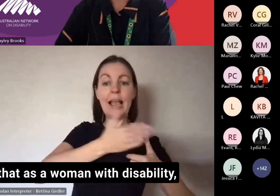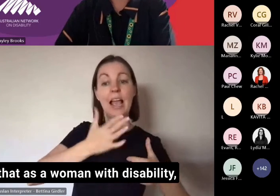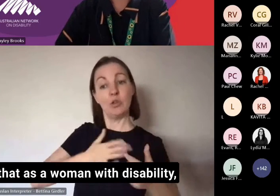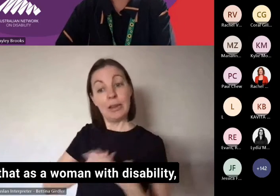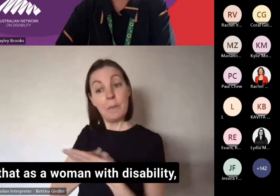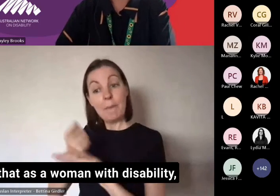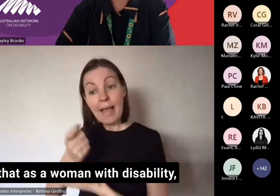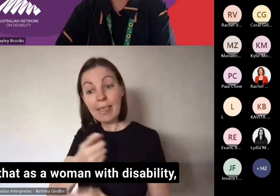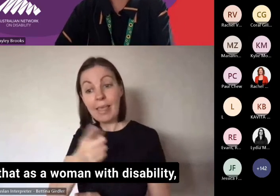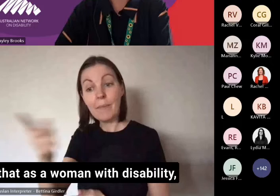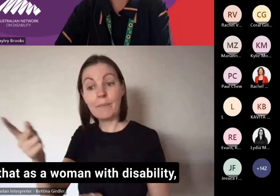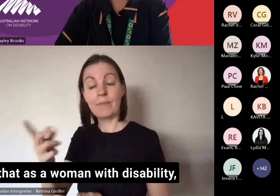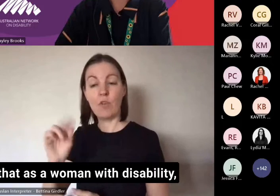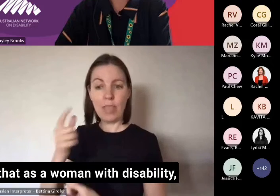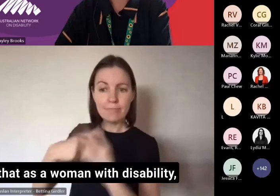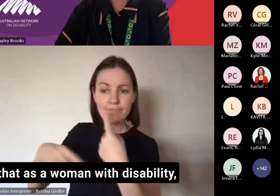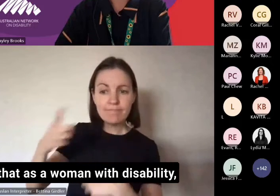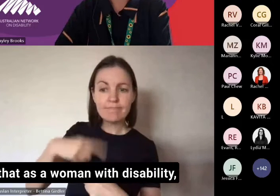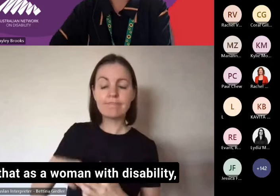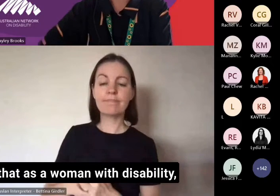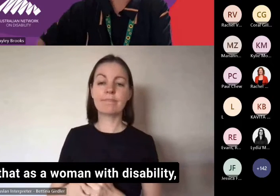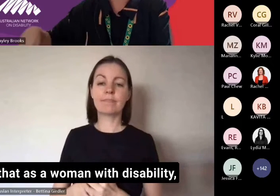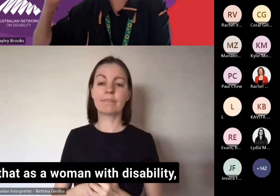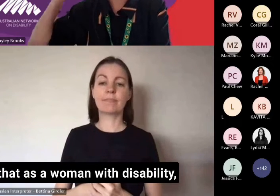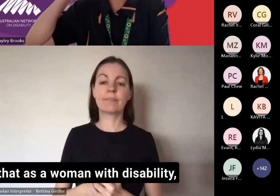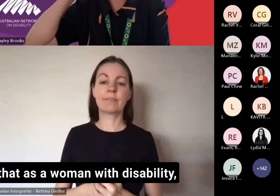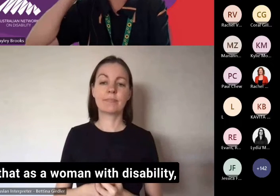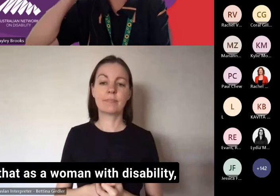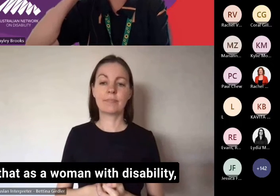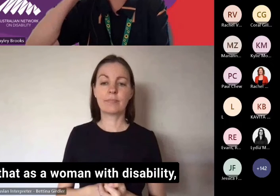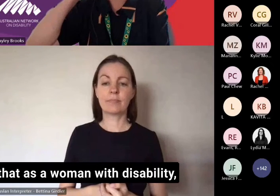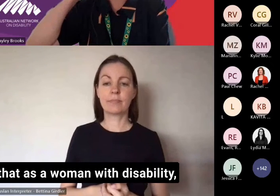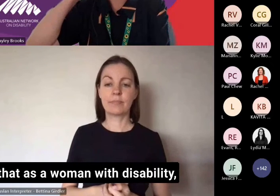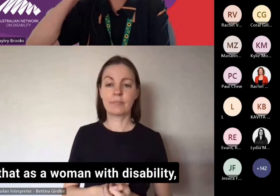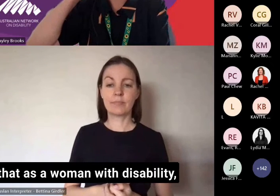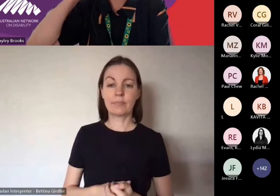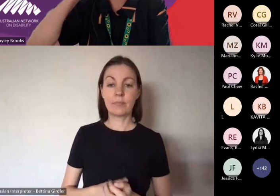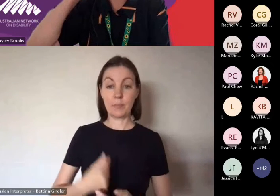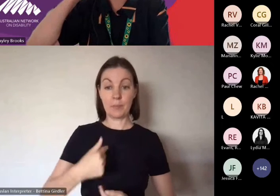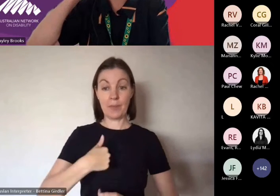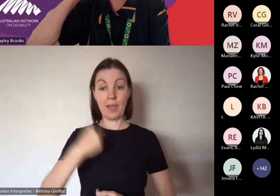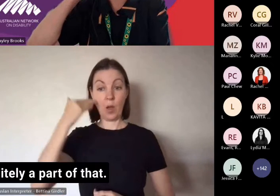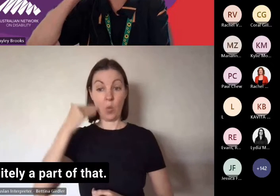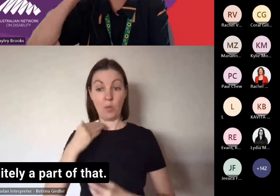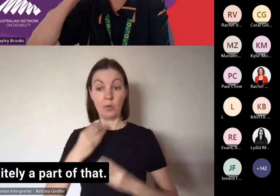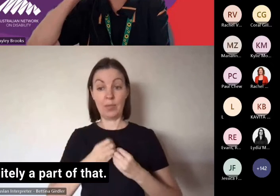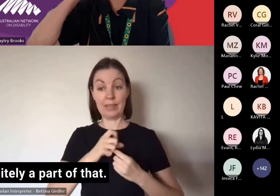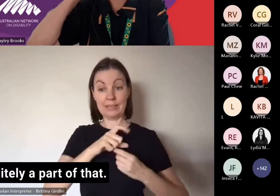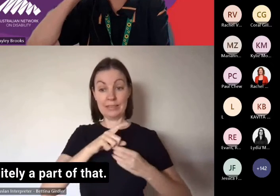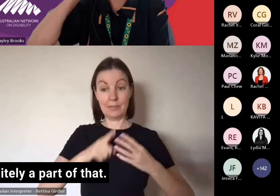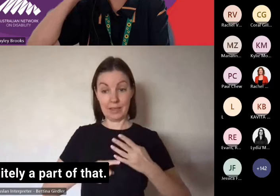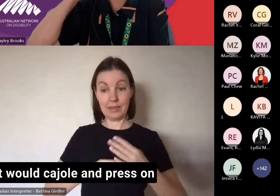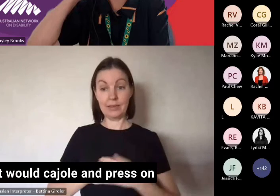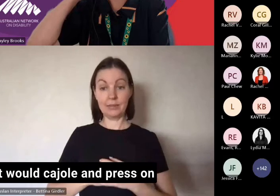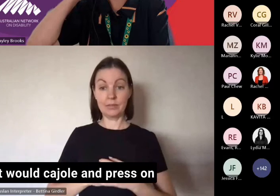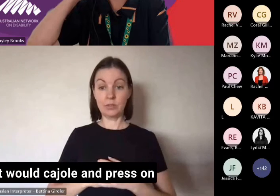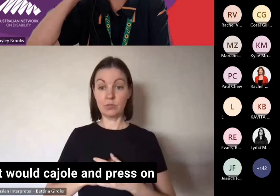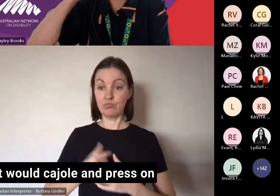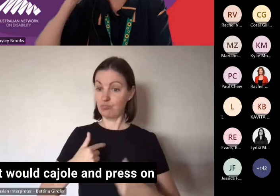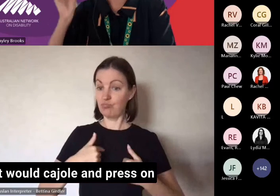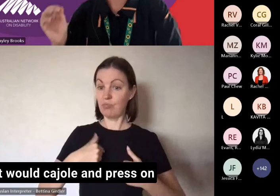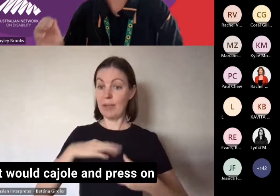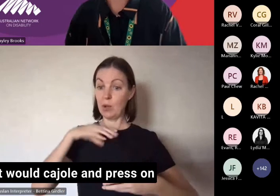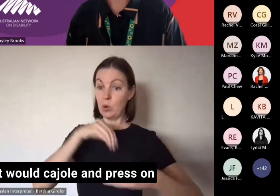experience, and that the people, as a woman with disability, I am definitely a part of that